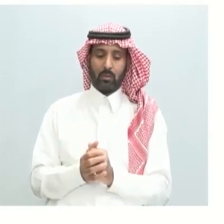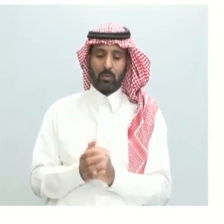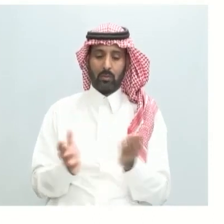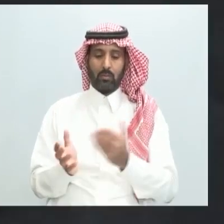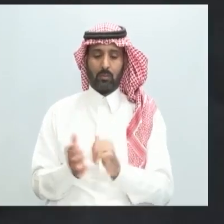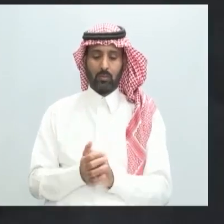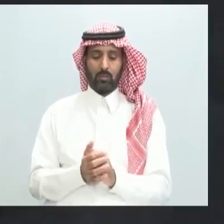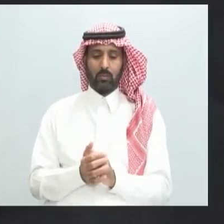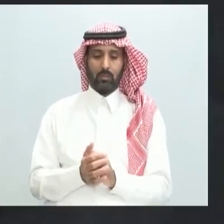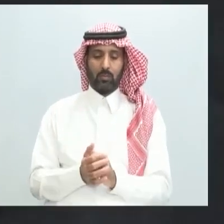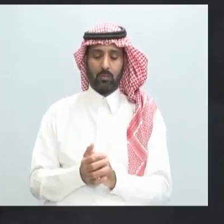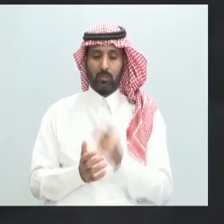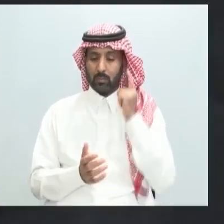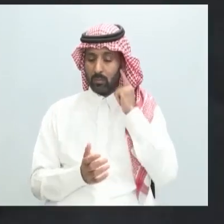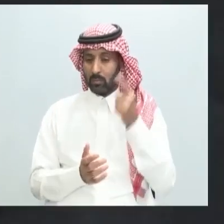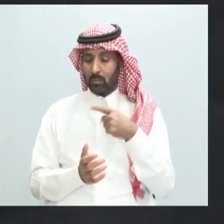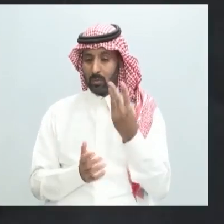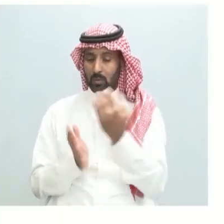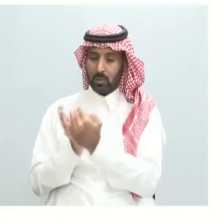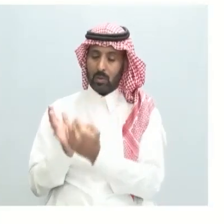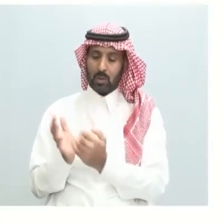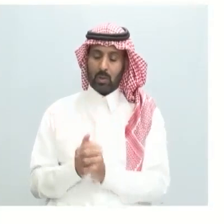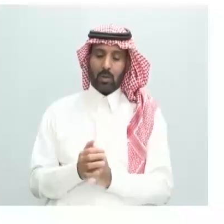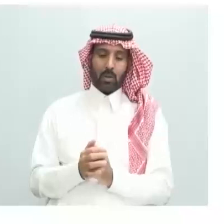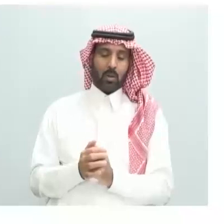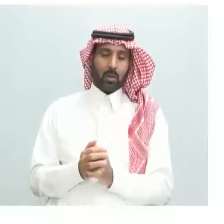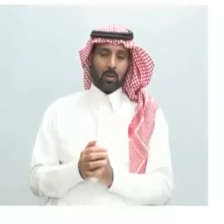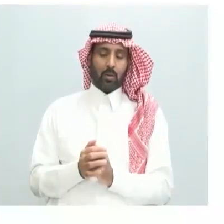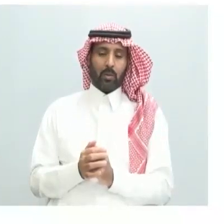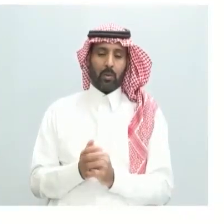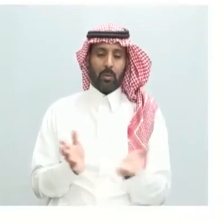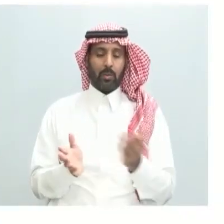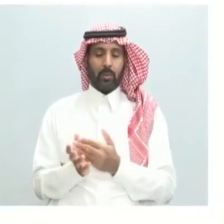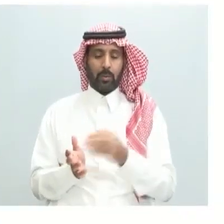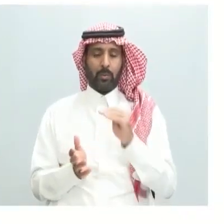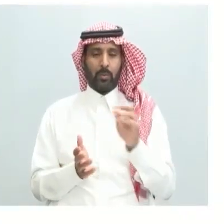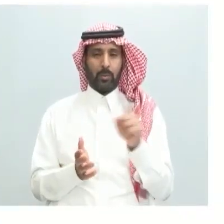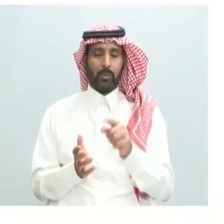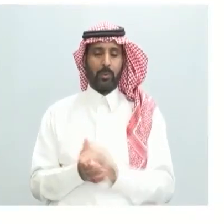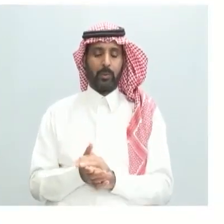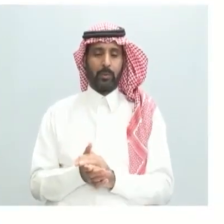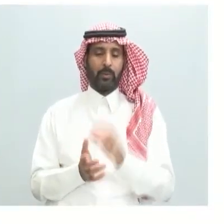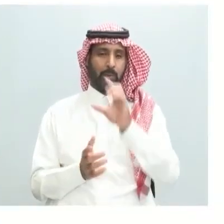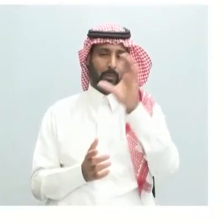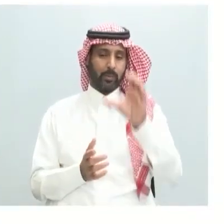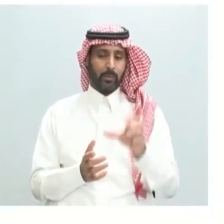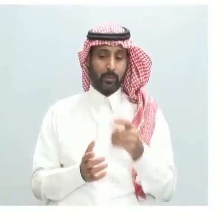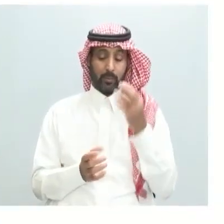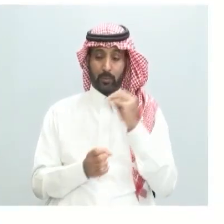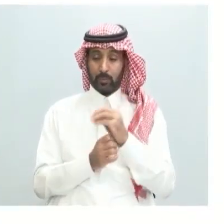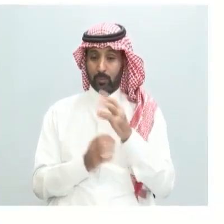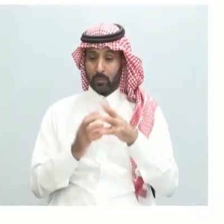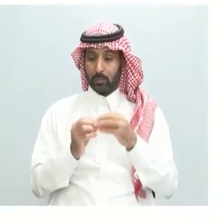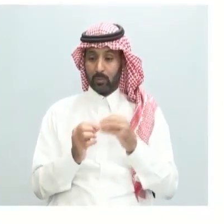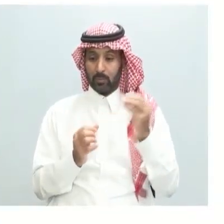So now that we have listened to all three articles again, let's answer the question. Underline words in the text that give the following